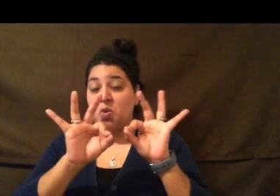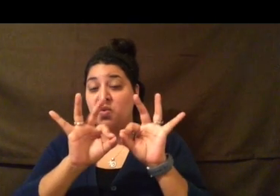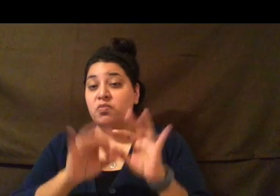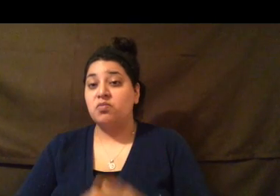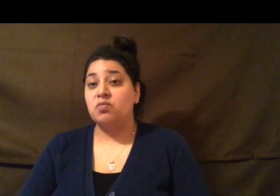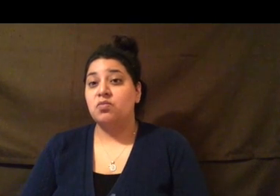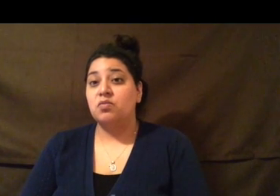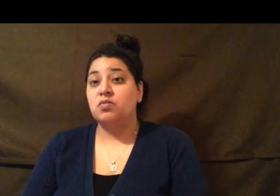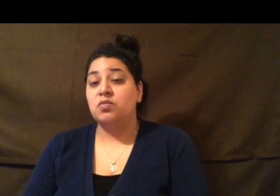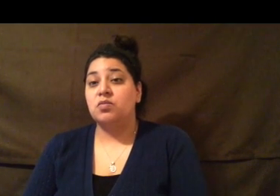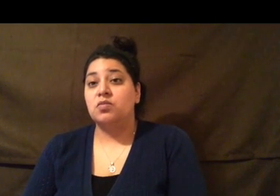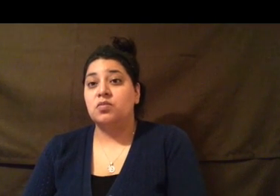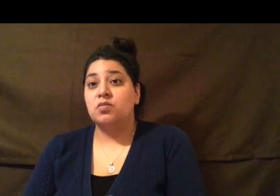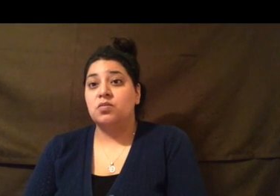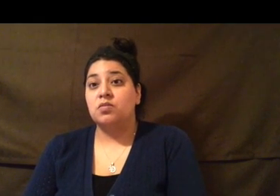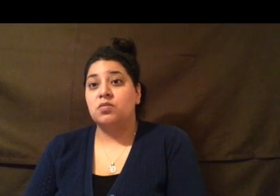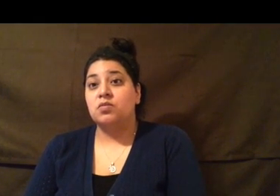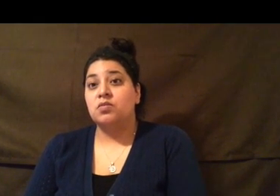important thing